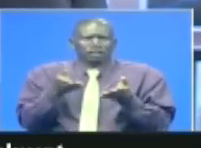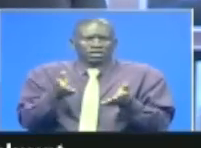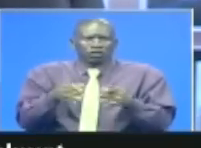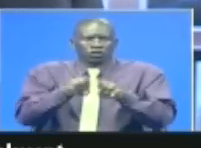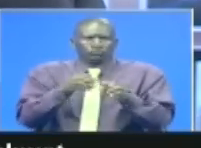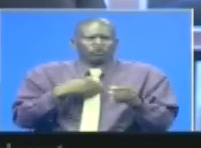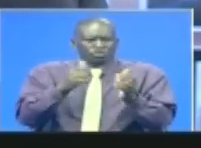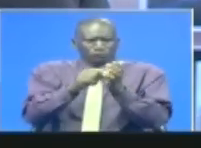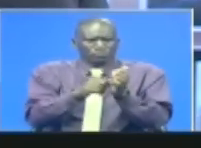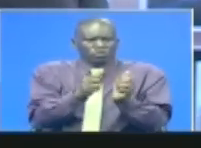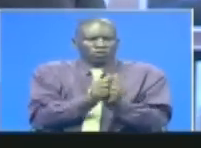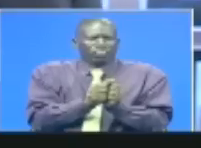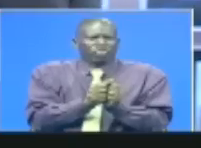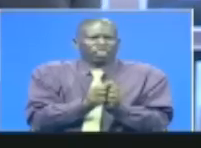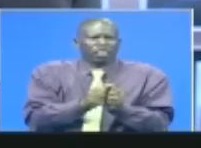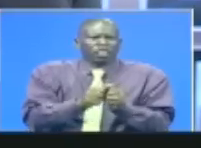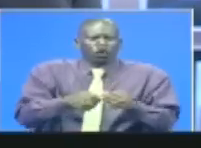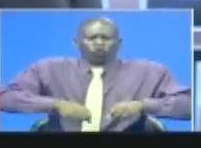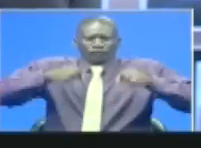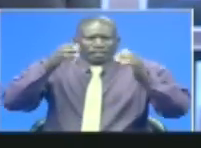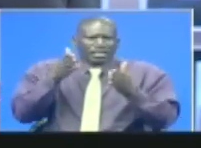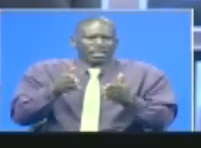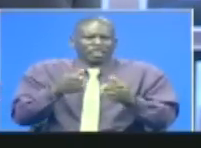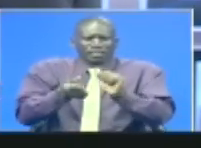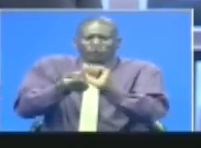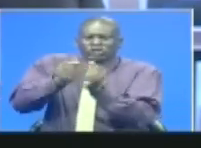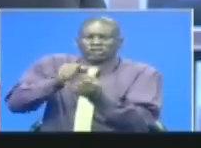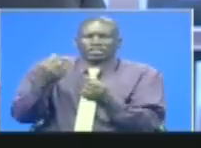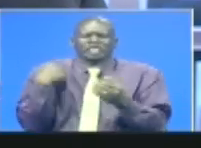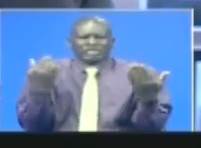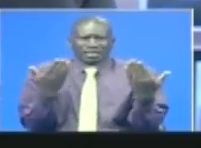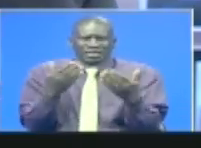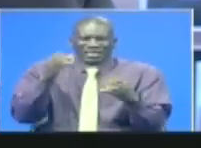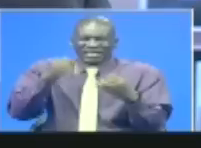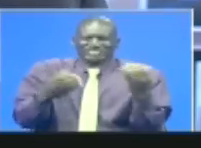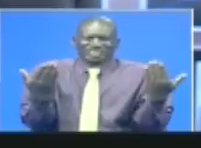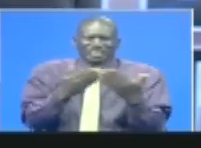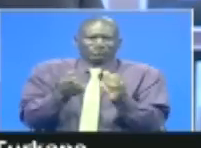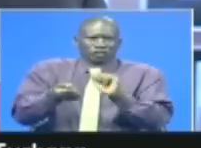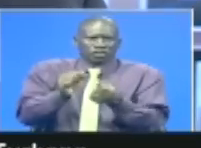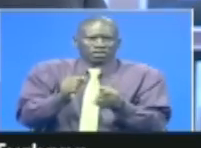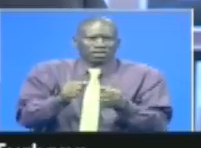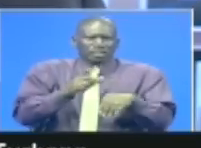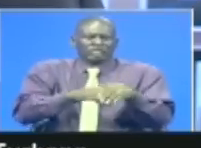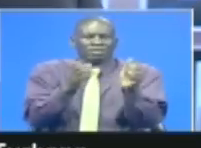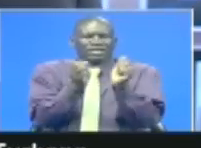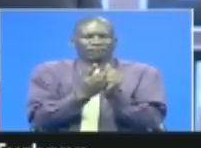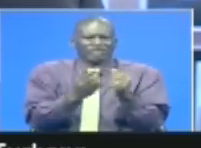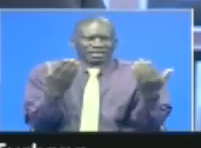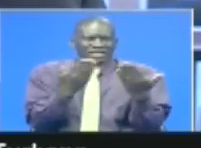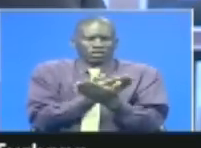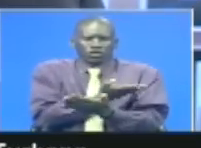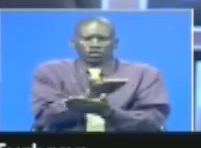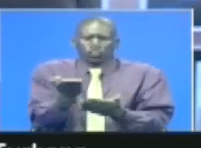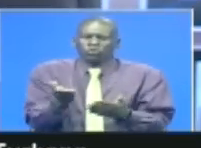have issues with returning officers. They were changed the last night, I think about 11 o'clock. Those that were